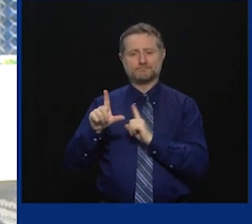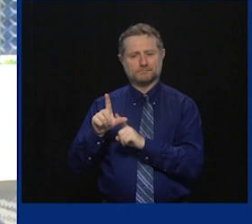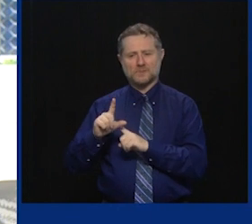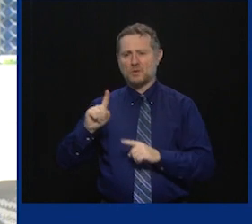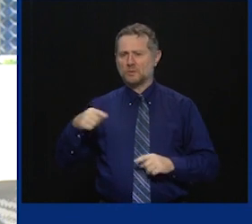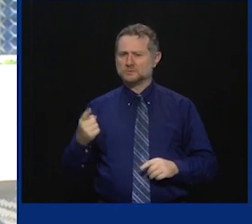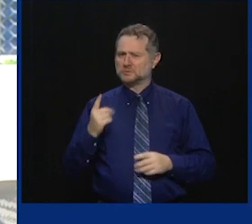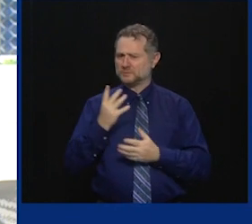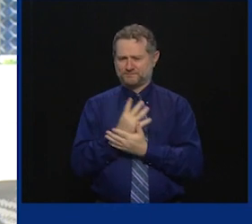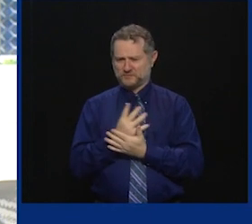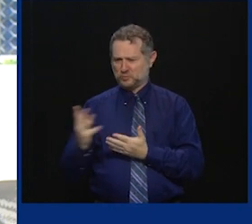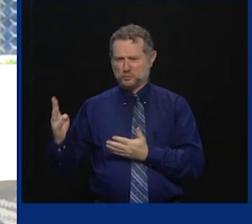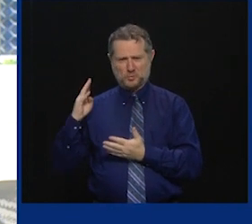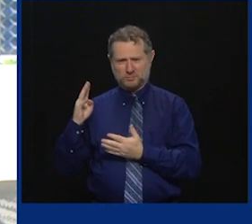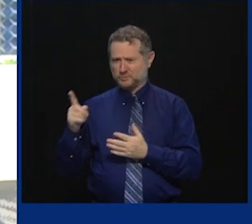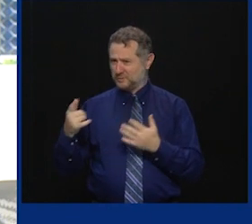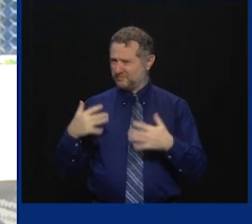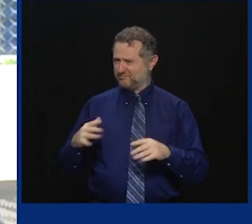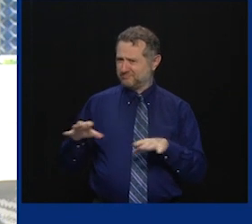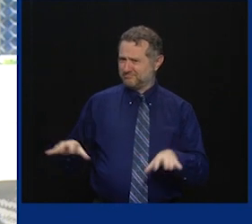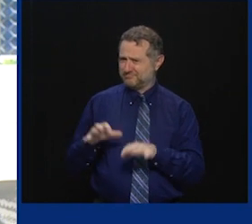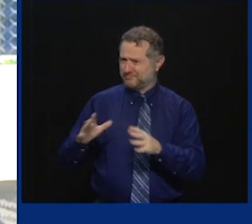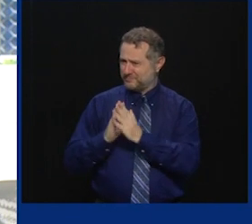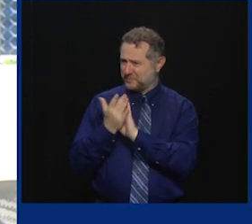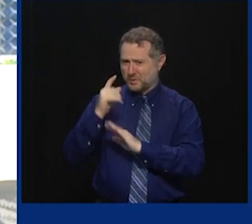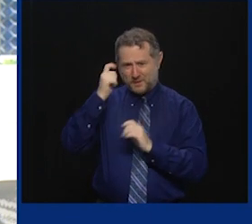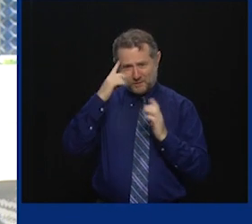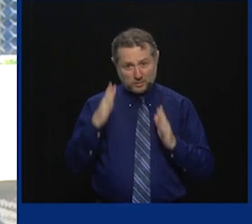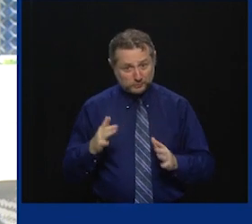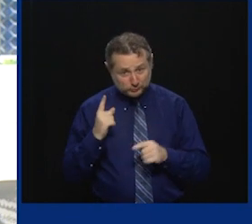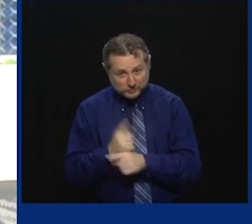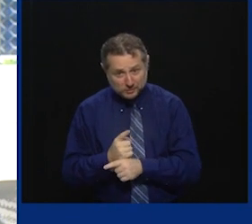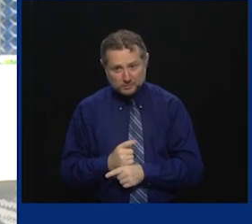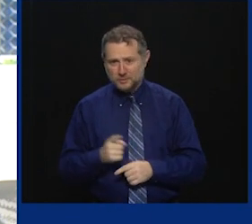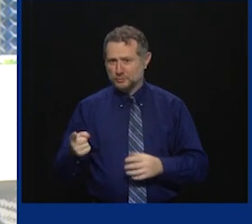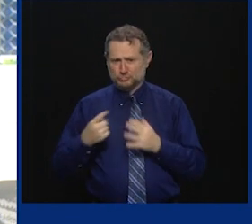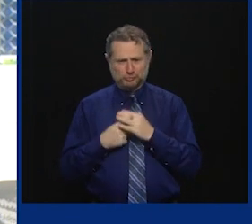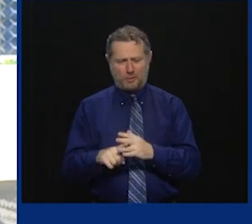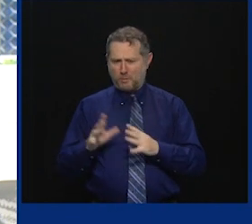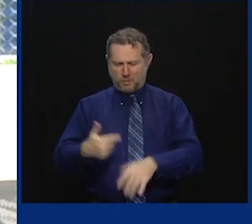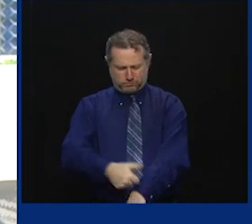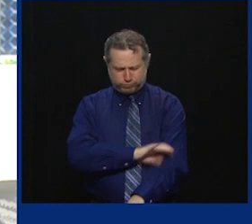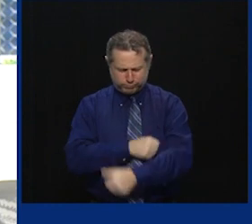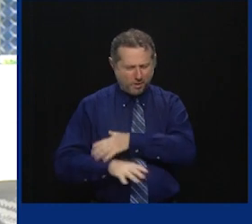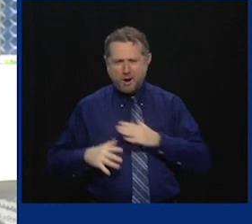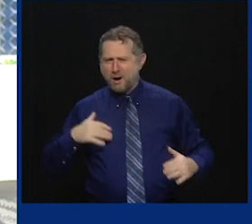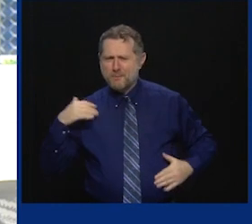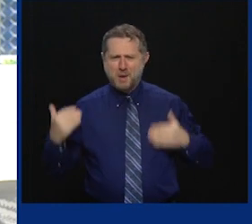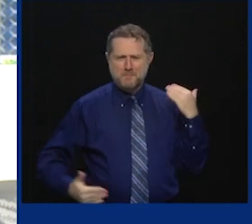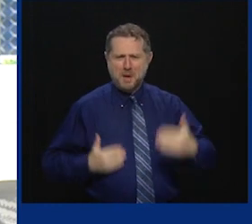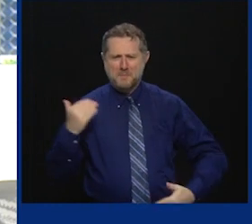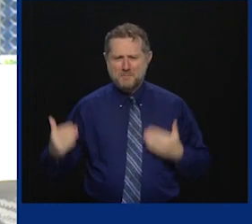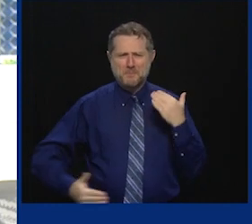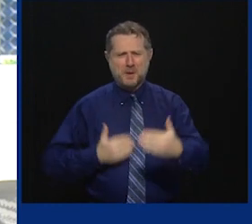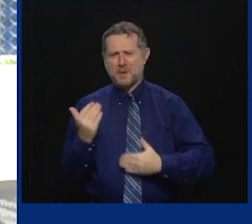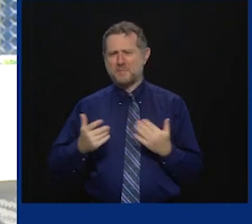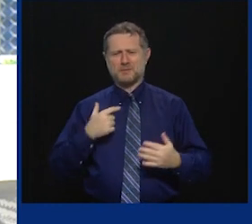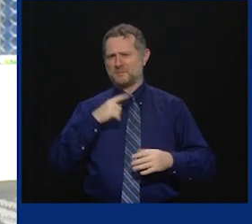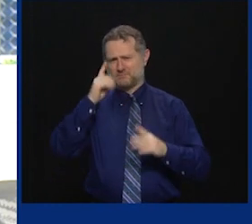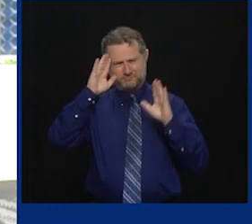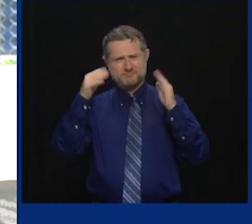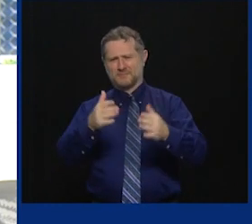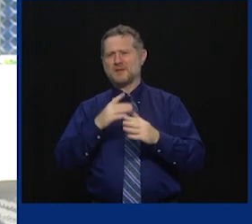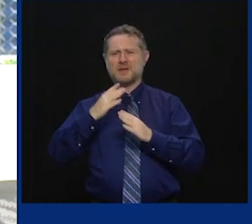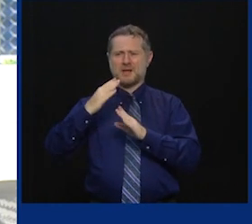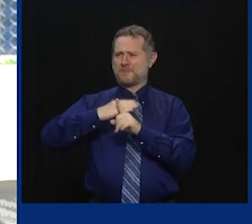weeks today, Governor. 4 weeks into this job, who has hit the ground running like I've never seen on climate work